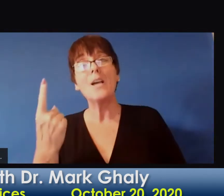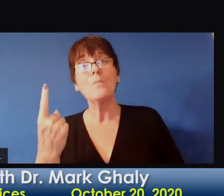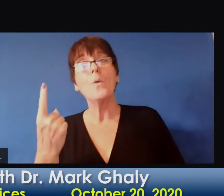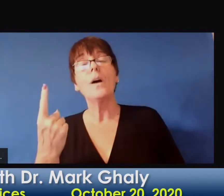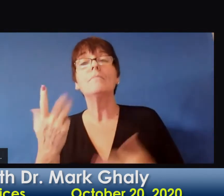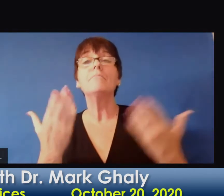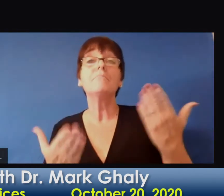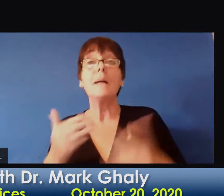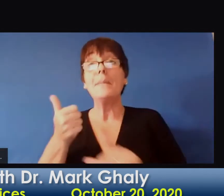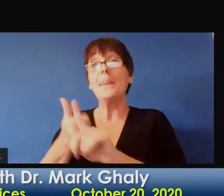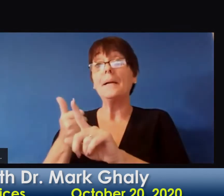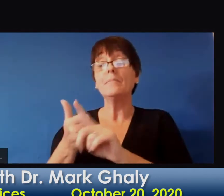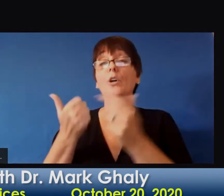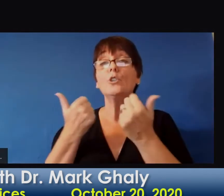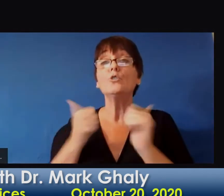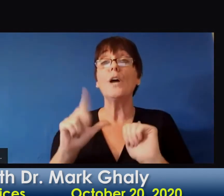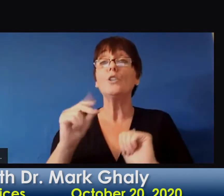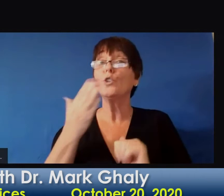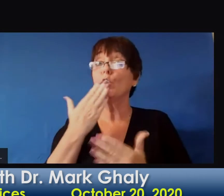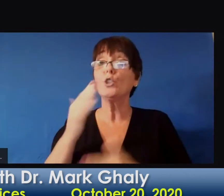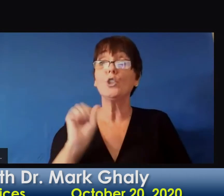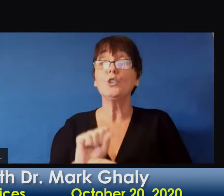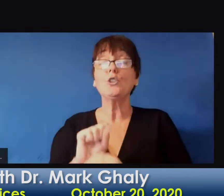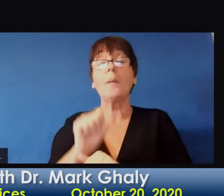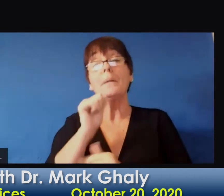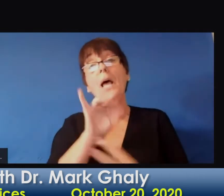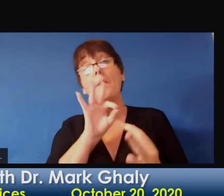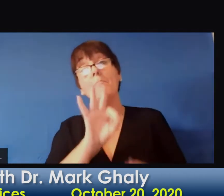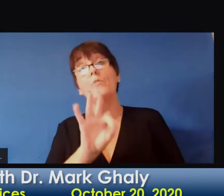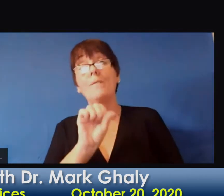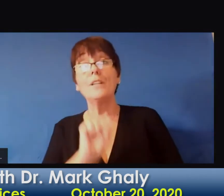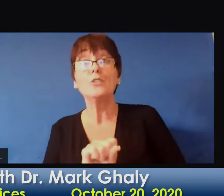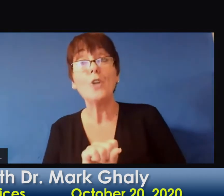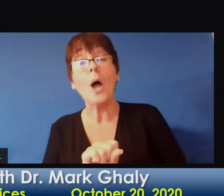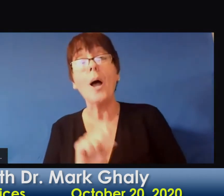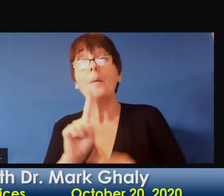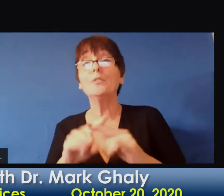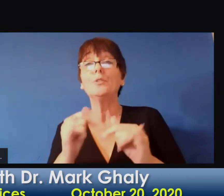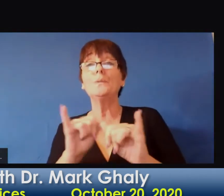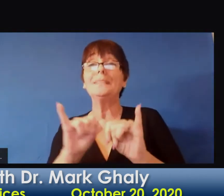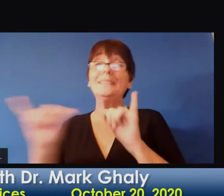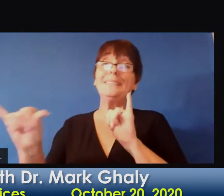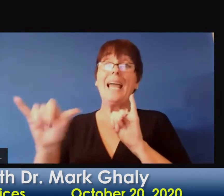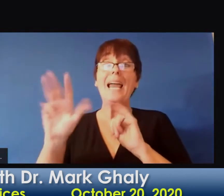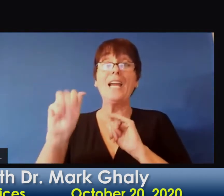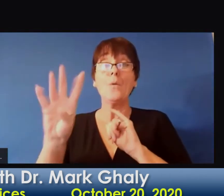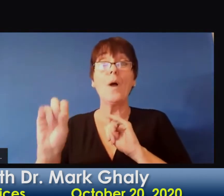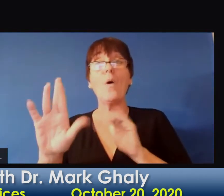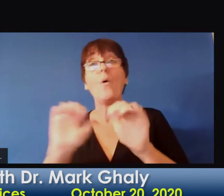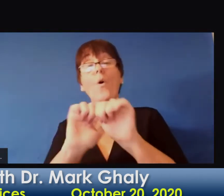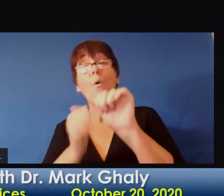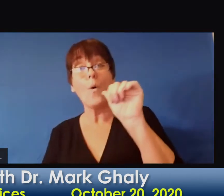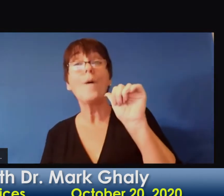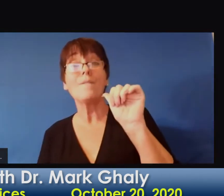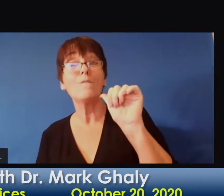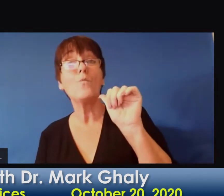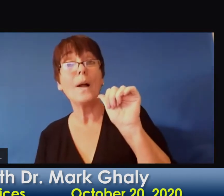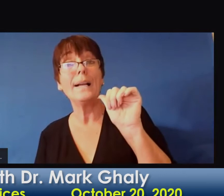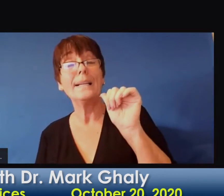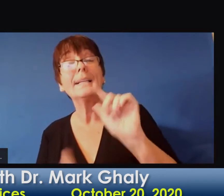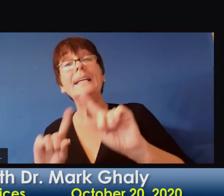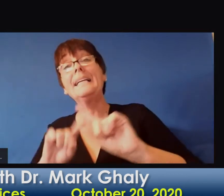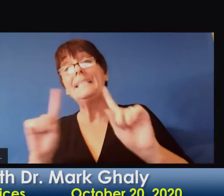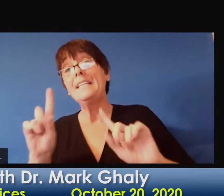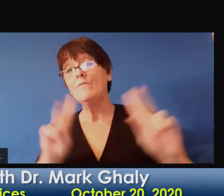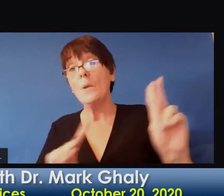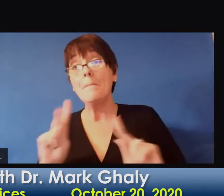maybe themselves tried to do a good job, but not a perfect job of sort of avoiding different